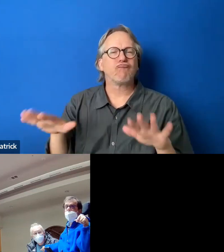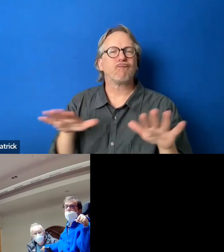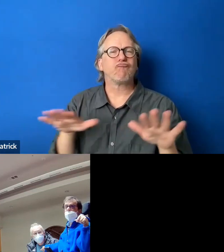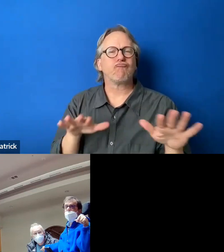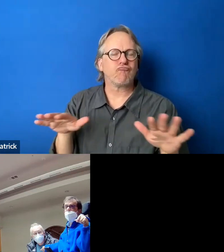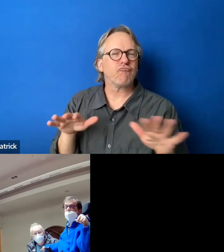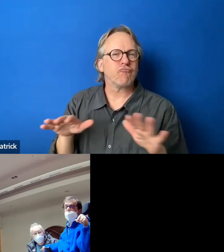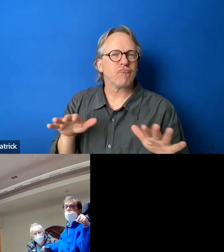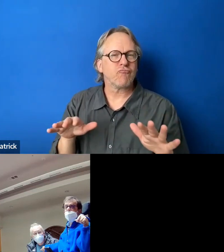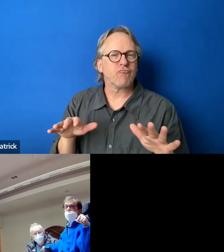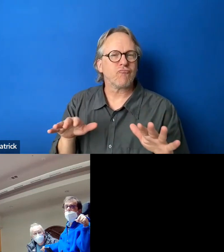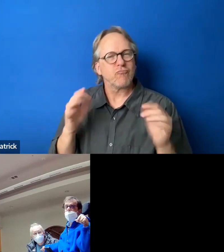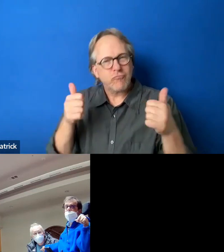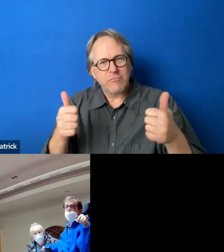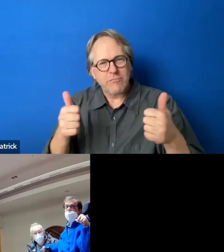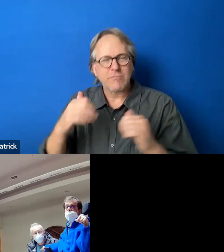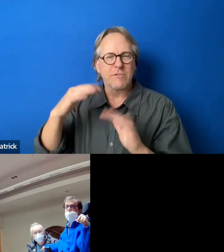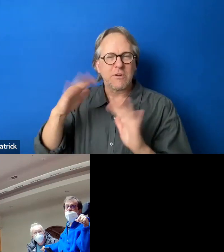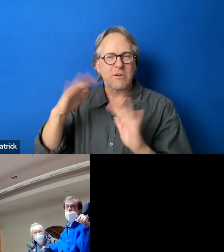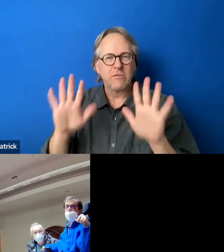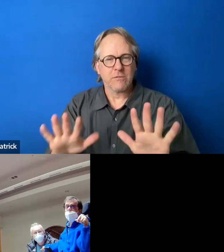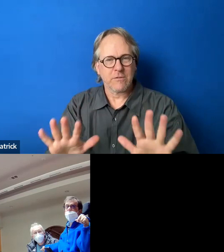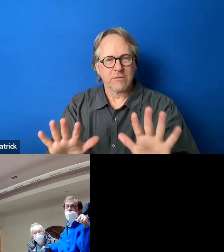around difference.